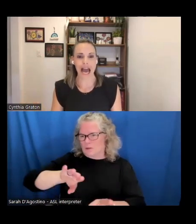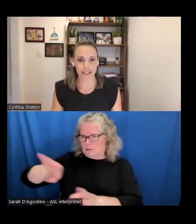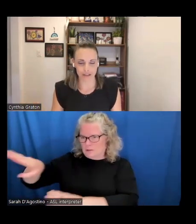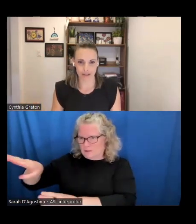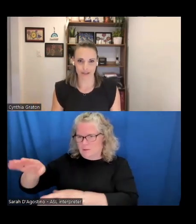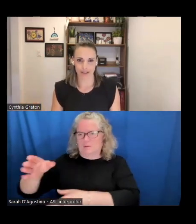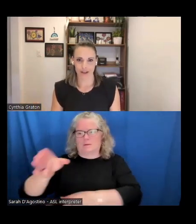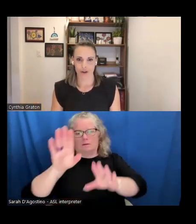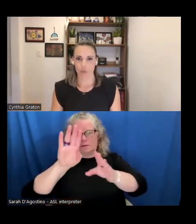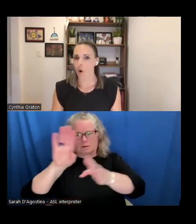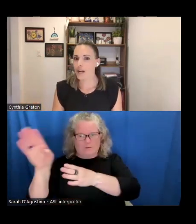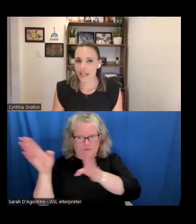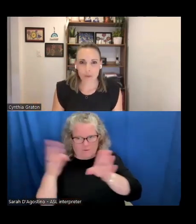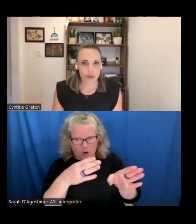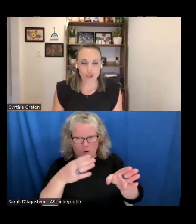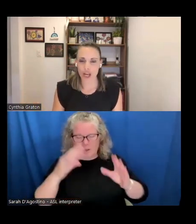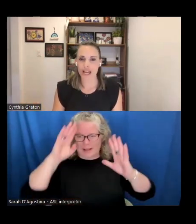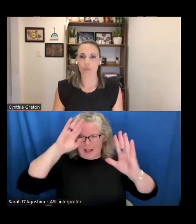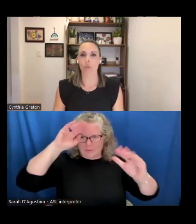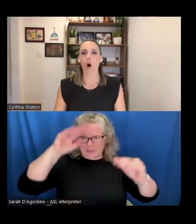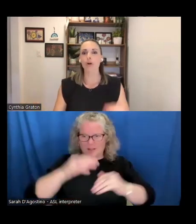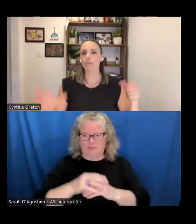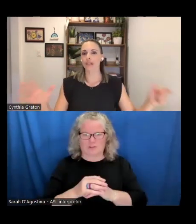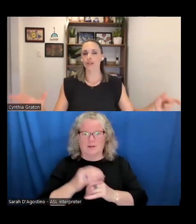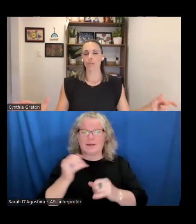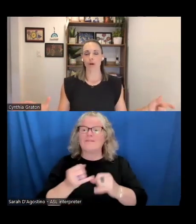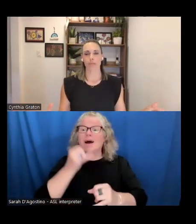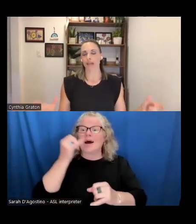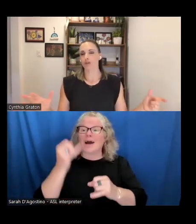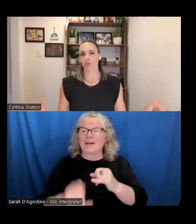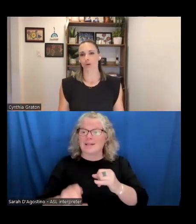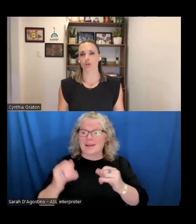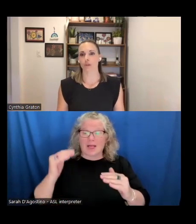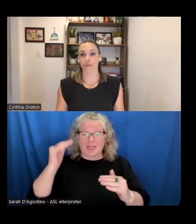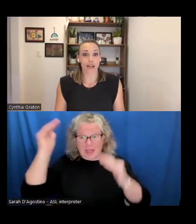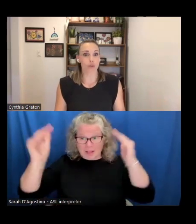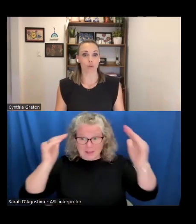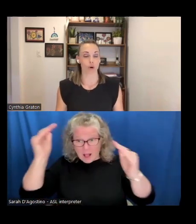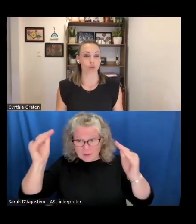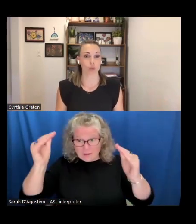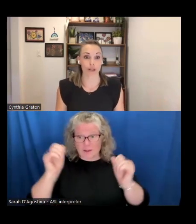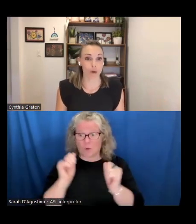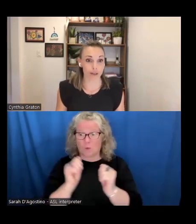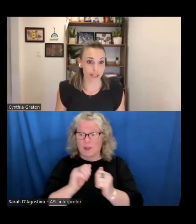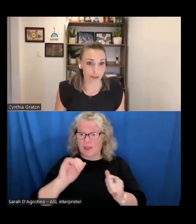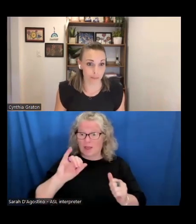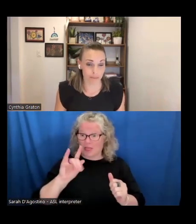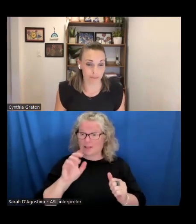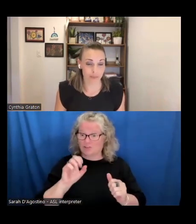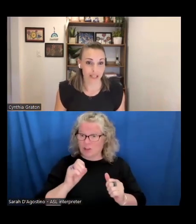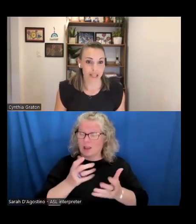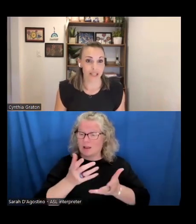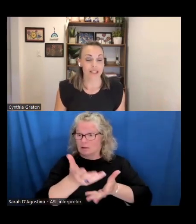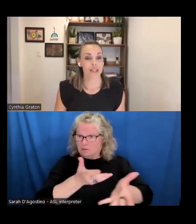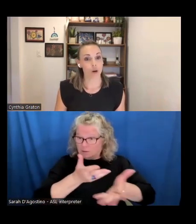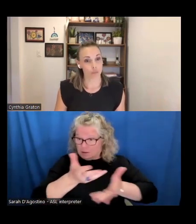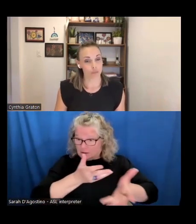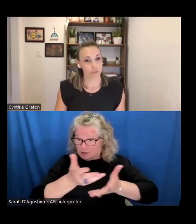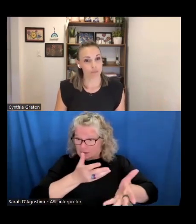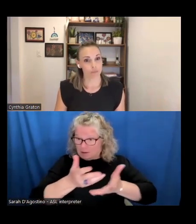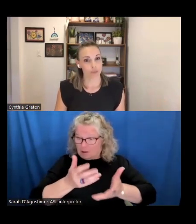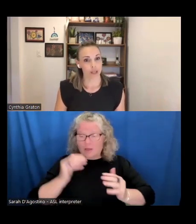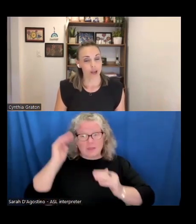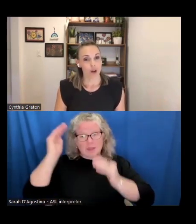the adults working with Jake won't be in a perpetual survival mode when around him.